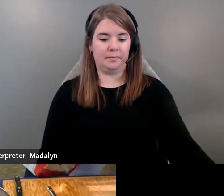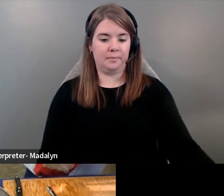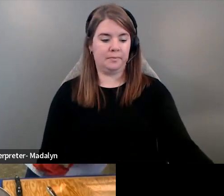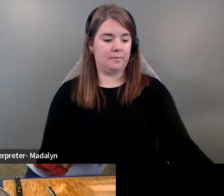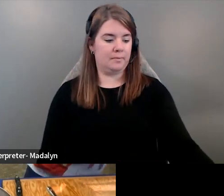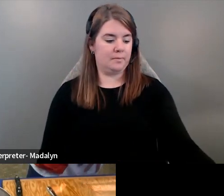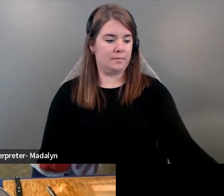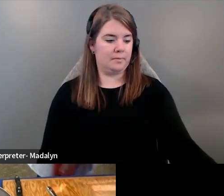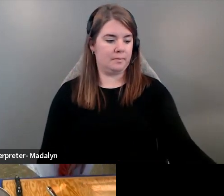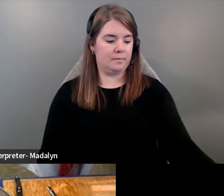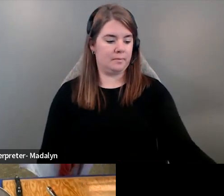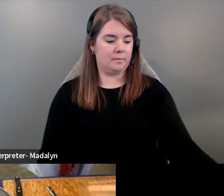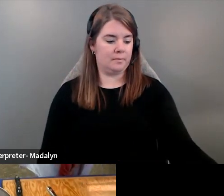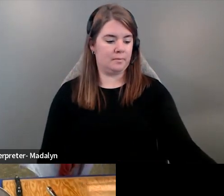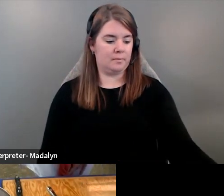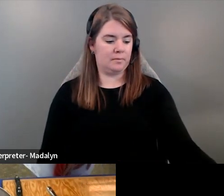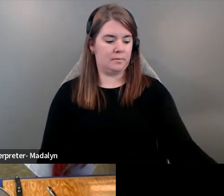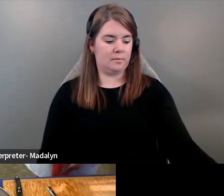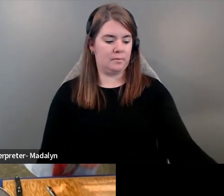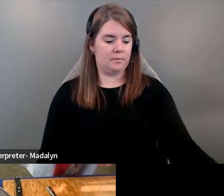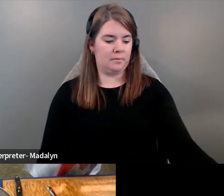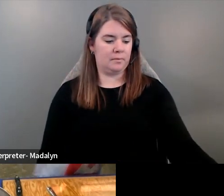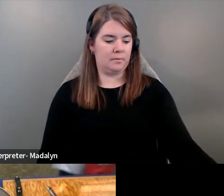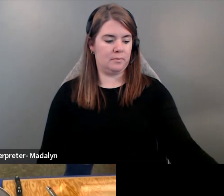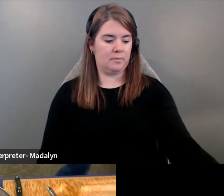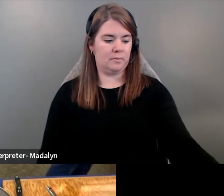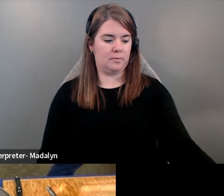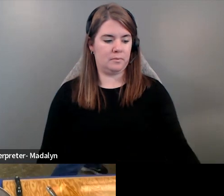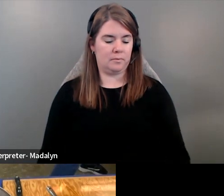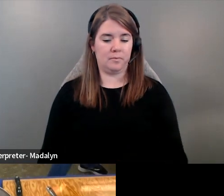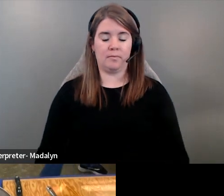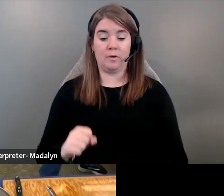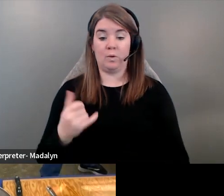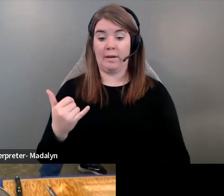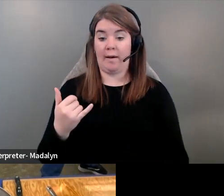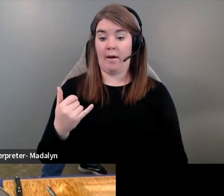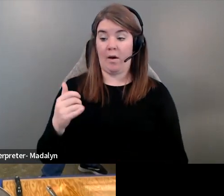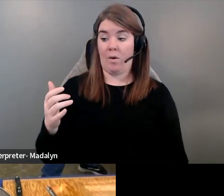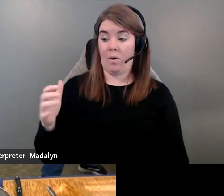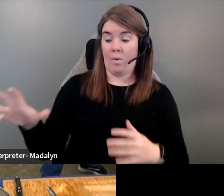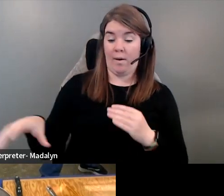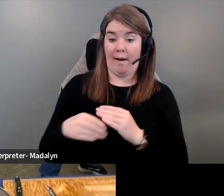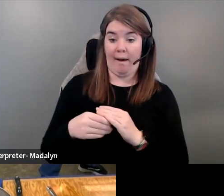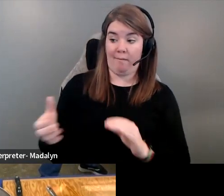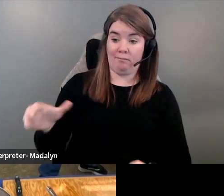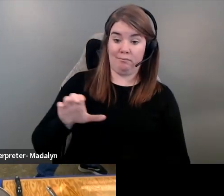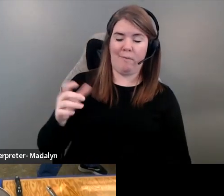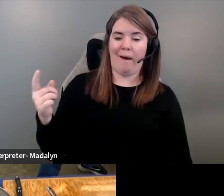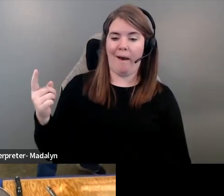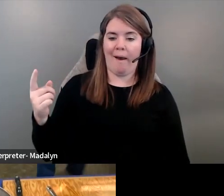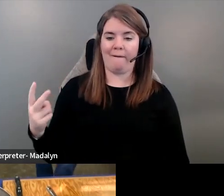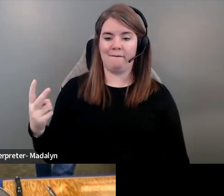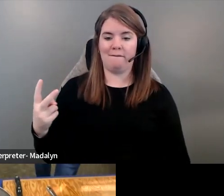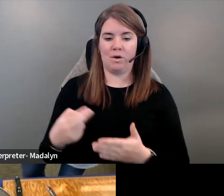So then we're going to add half of the rice.